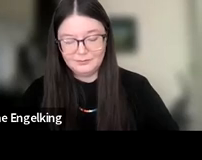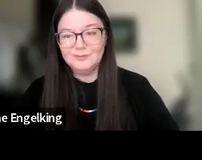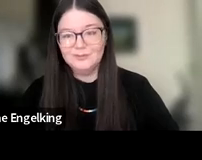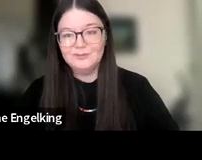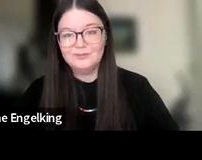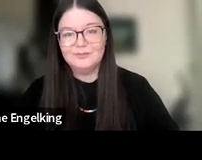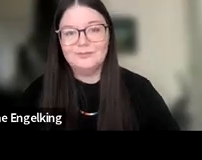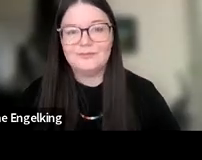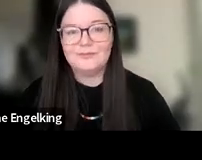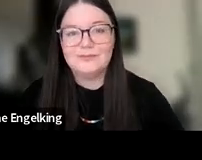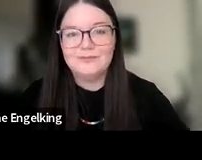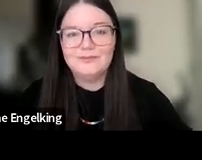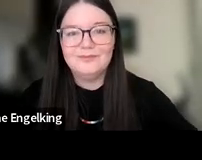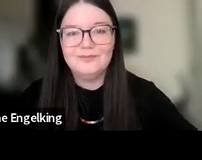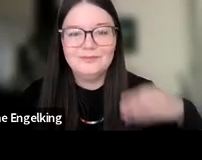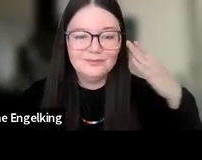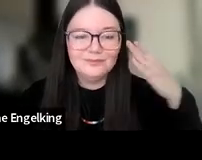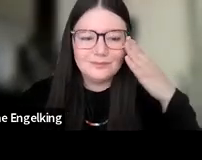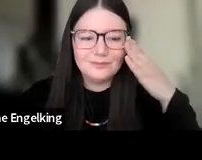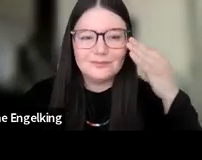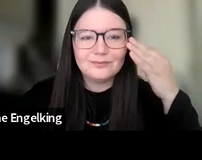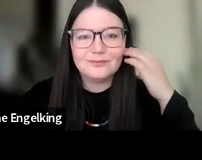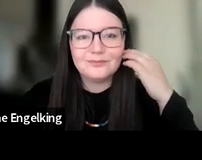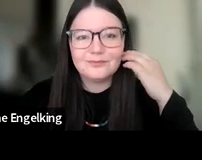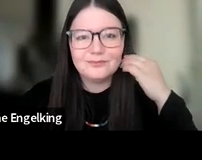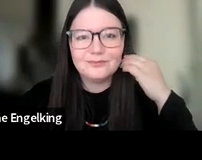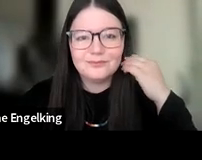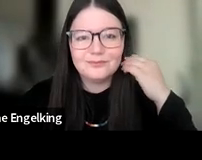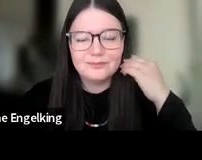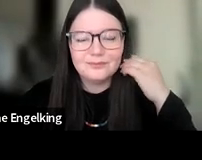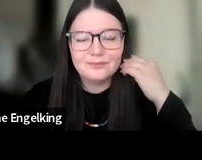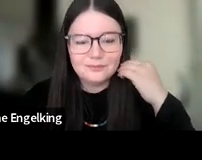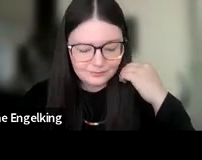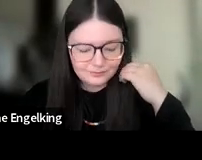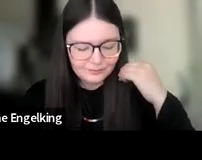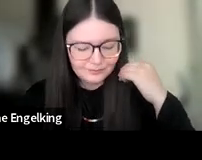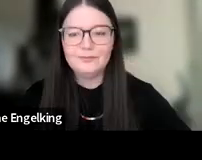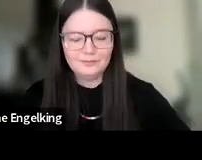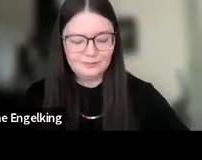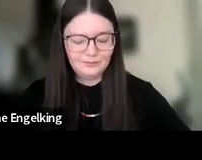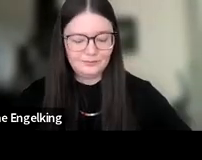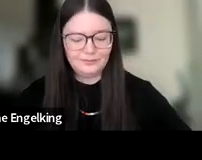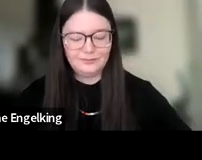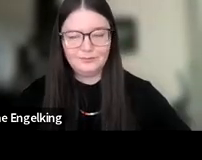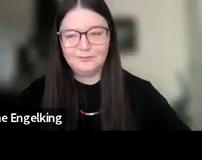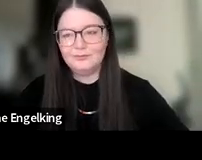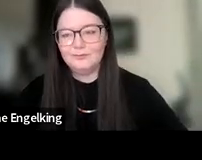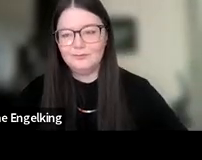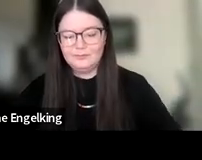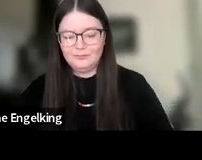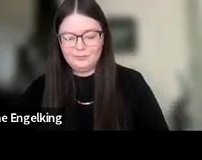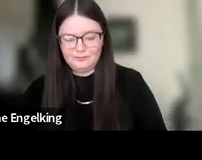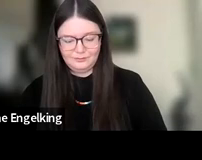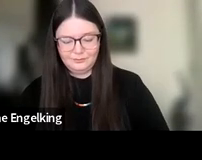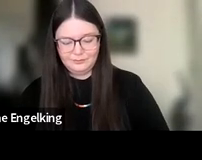providers and behavioral health providers, increase the usage of mobile advocacy services to be able to meet survivors' needs no matter where they